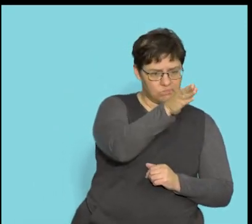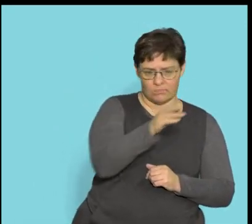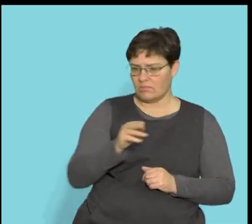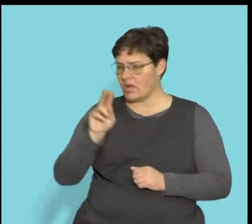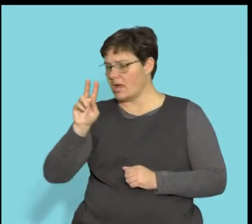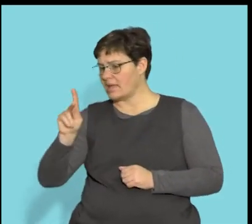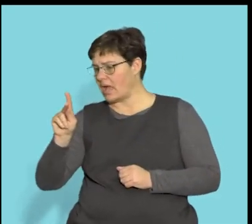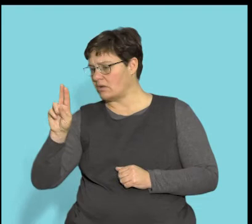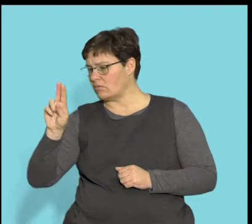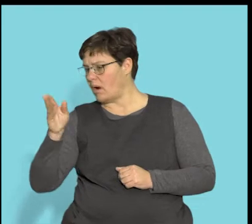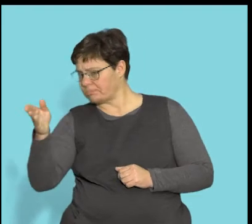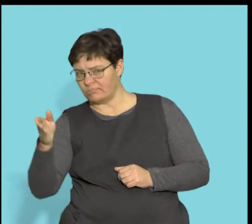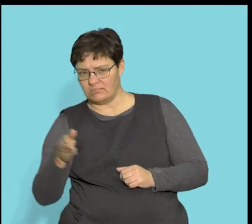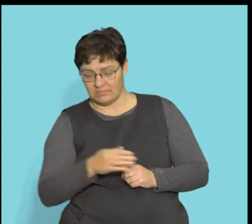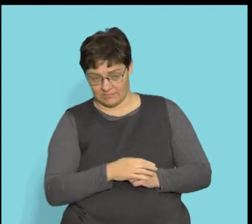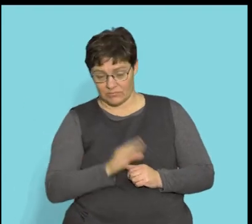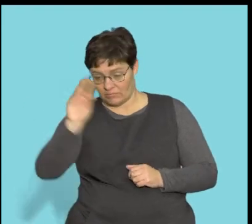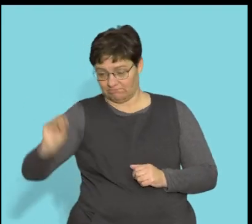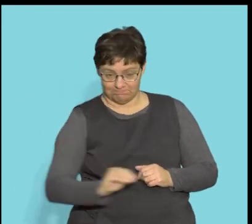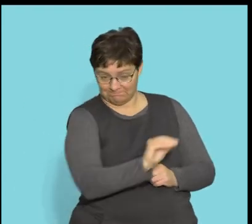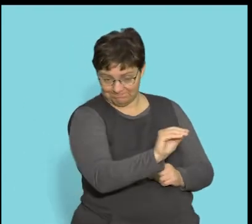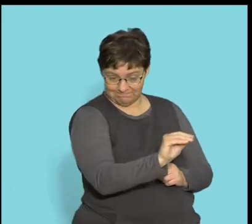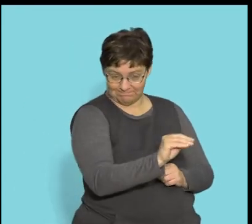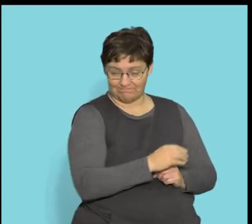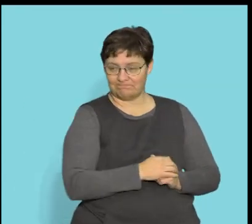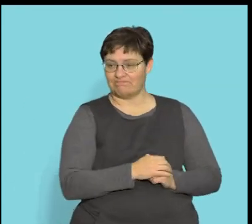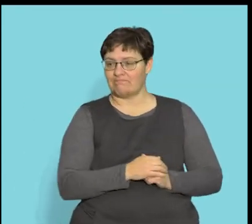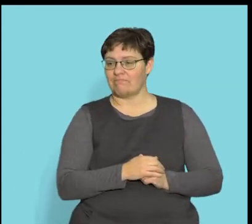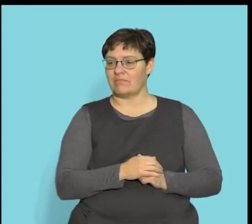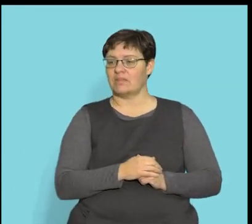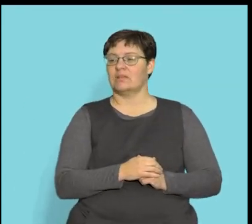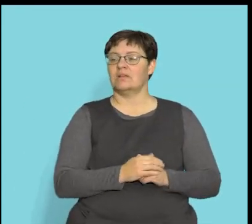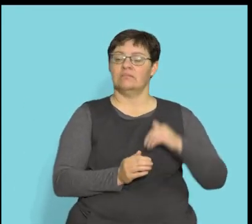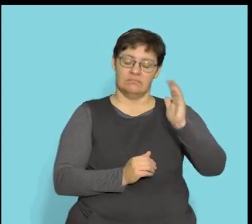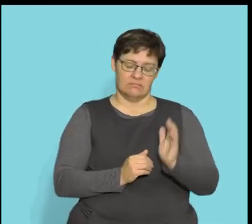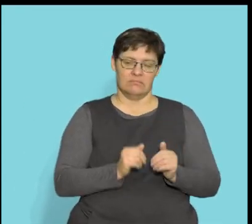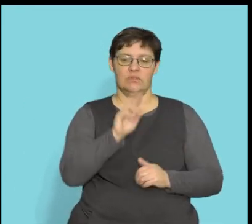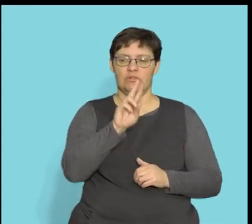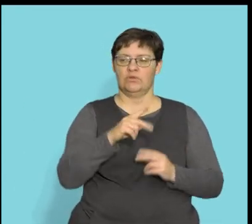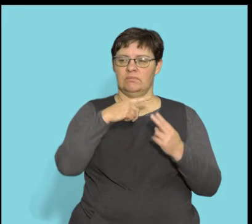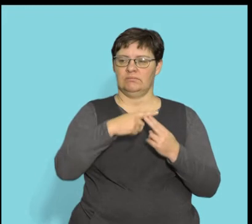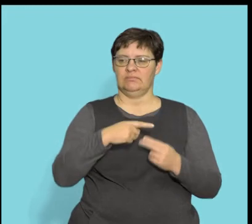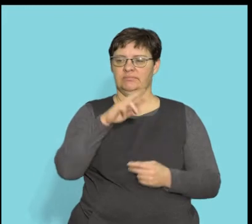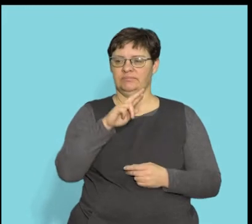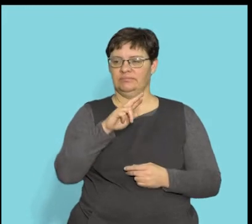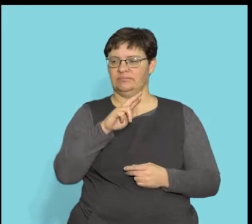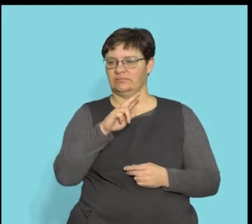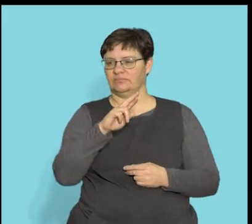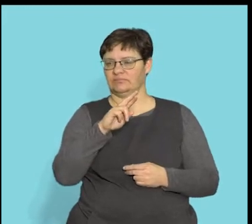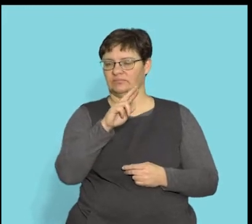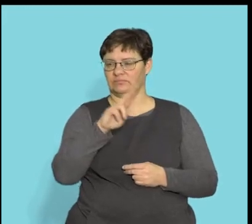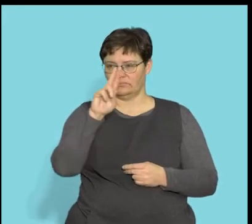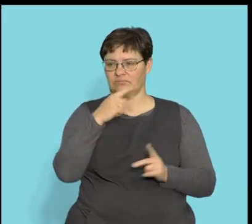squared present in both cases. So it's going to be k squared times 2 pi r